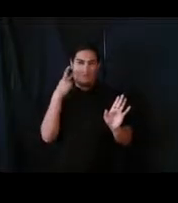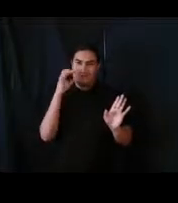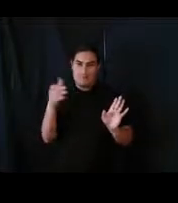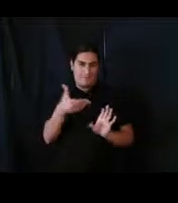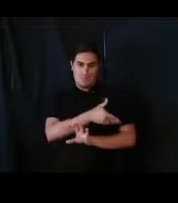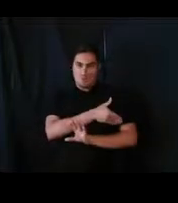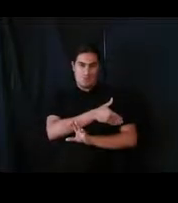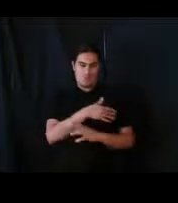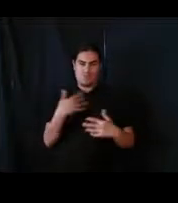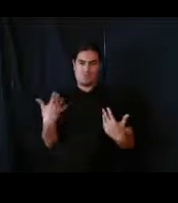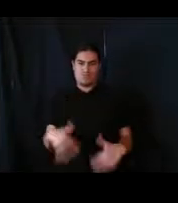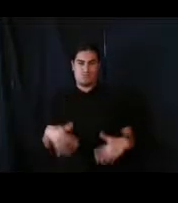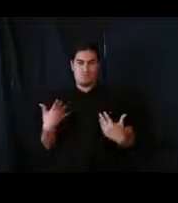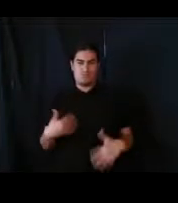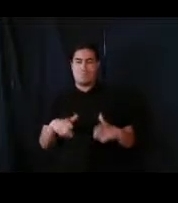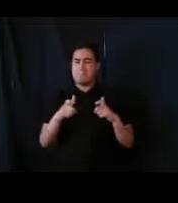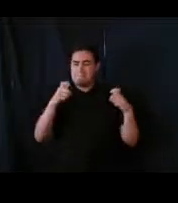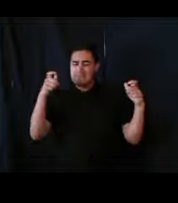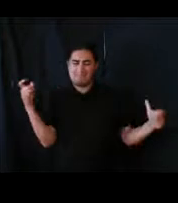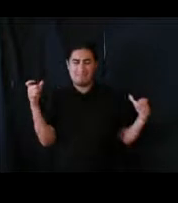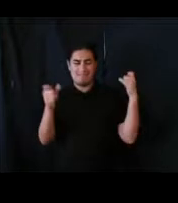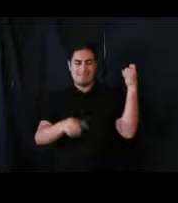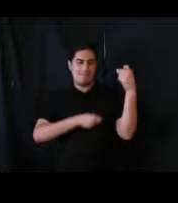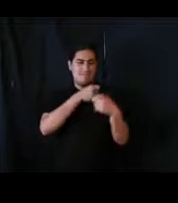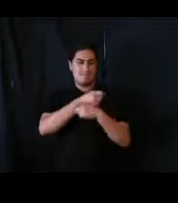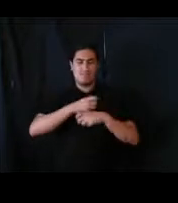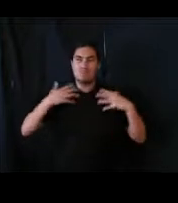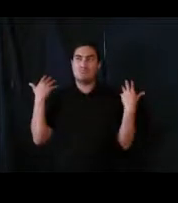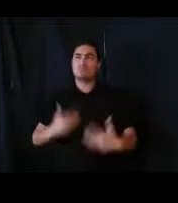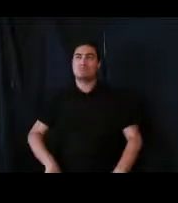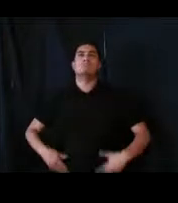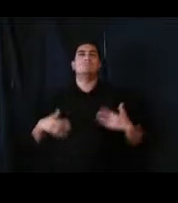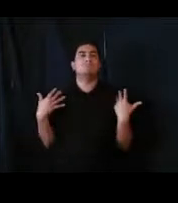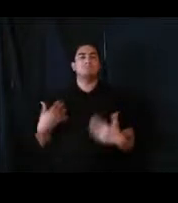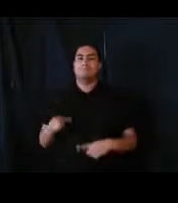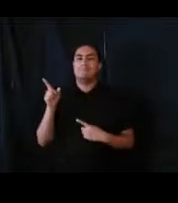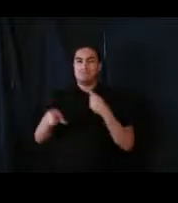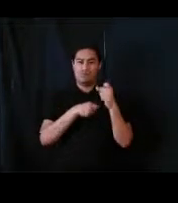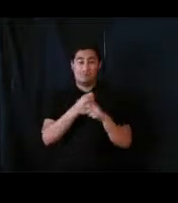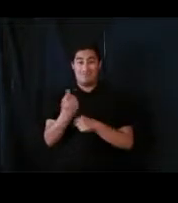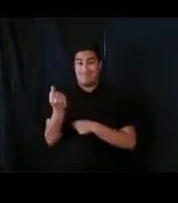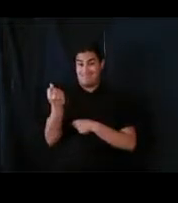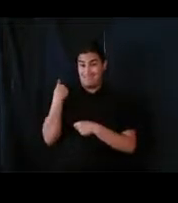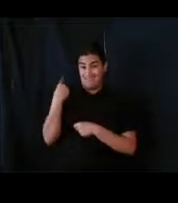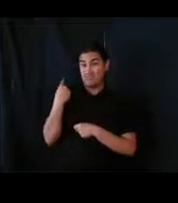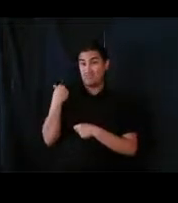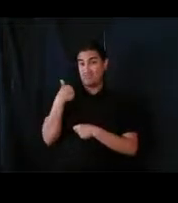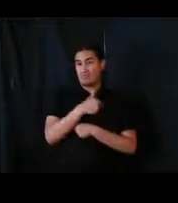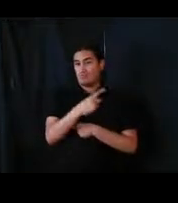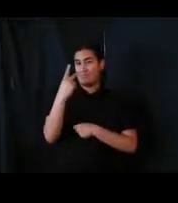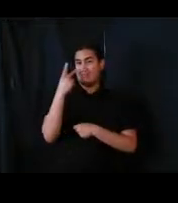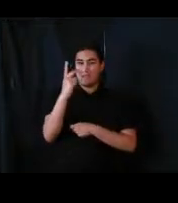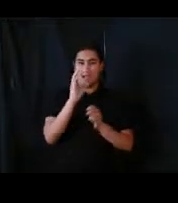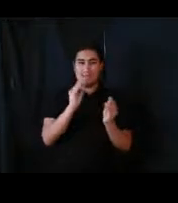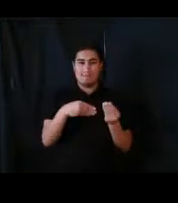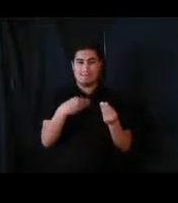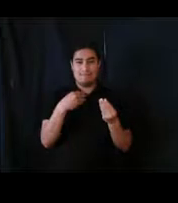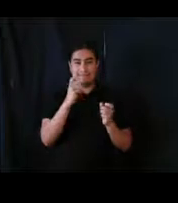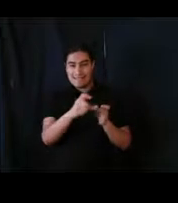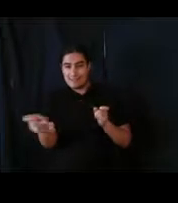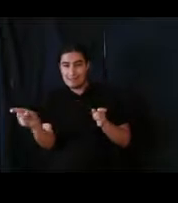a huge year a daunting year um we came off a year last year that we saw delivery was a little lower than we would have